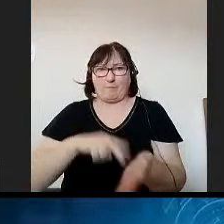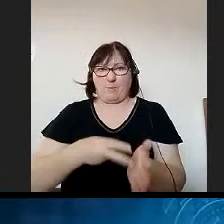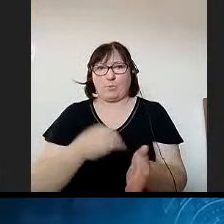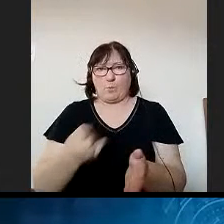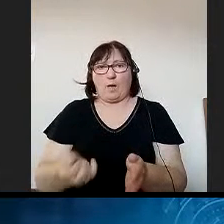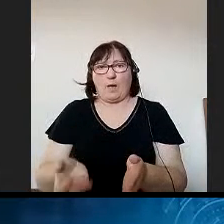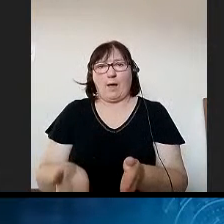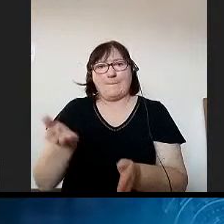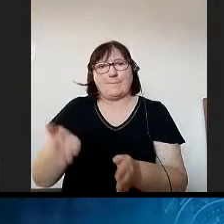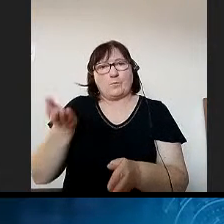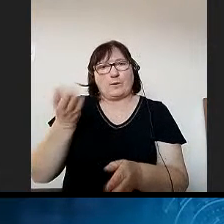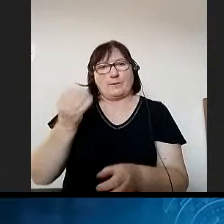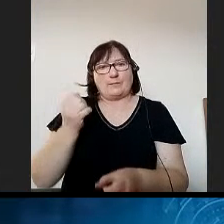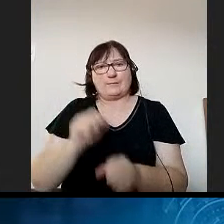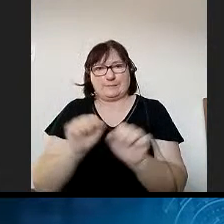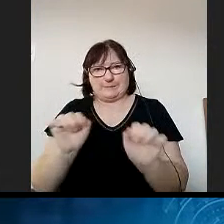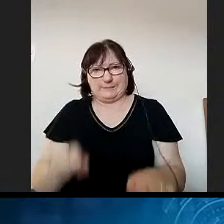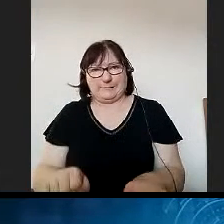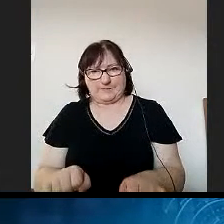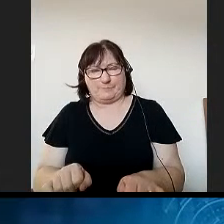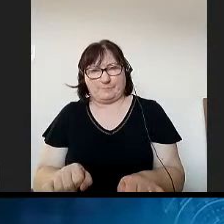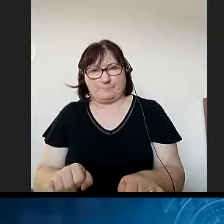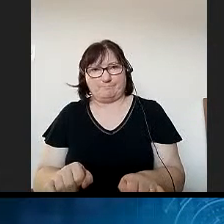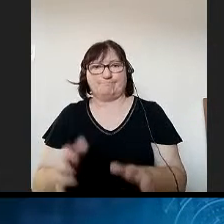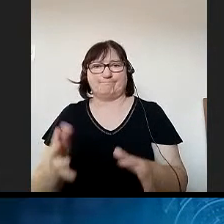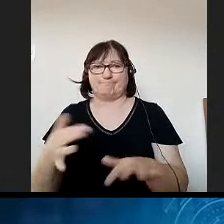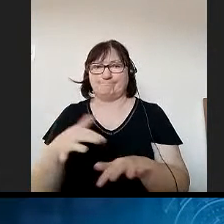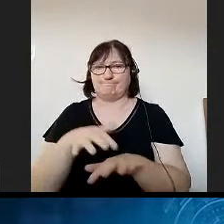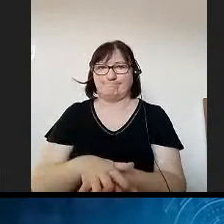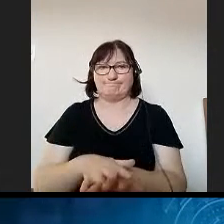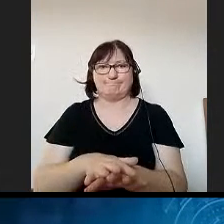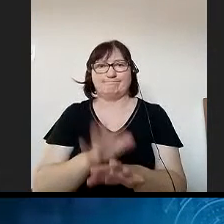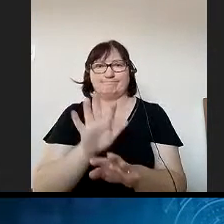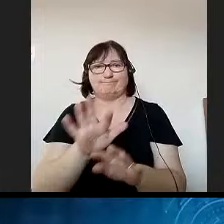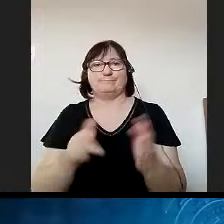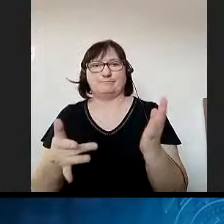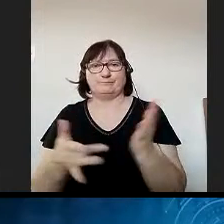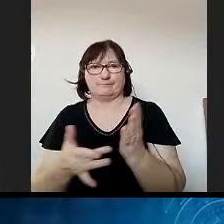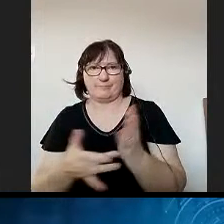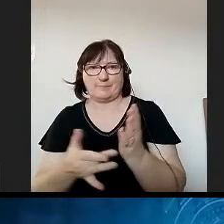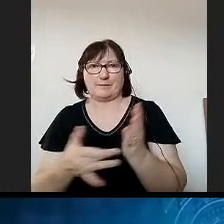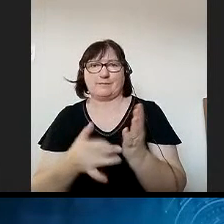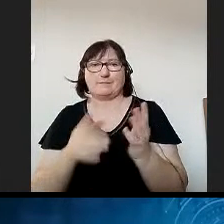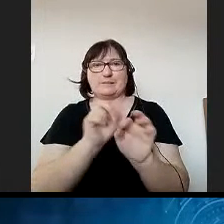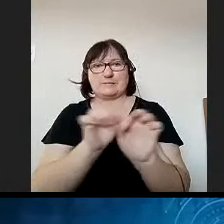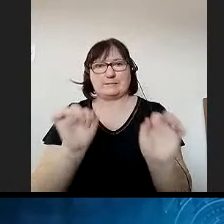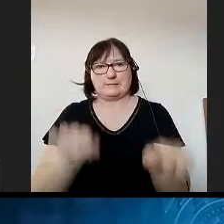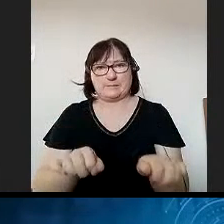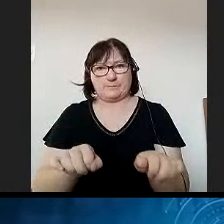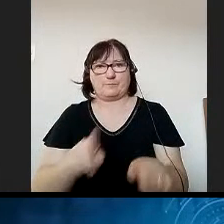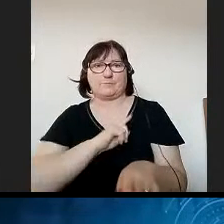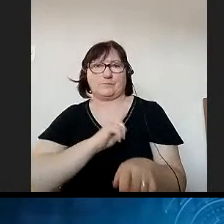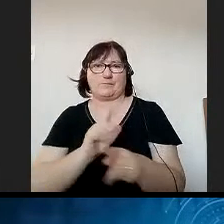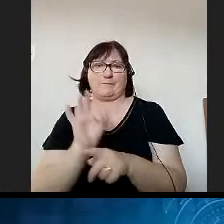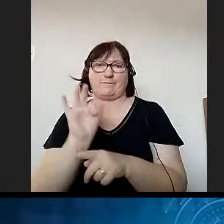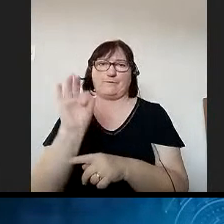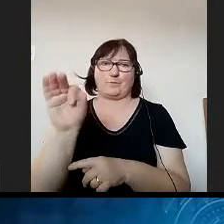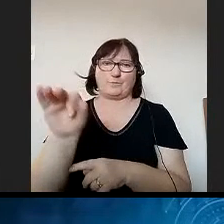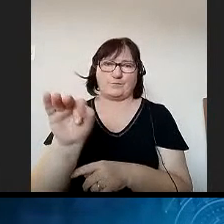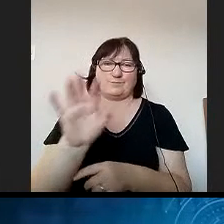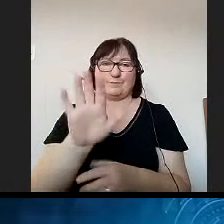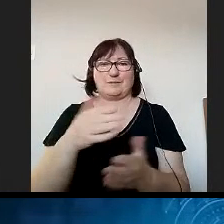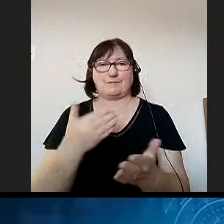it to the digitalized and other customs systems so that in future, our clients can be able to apply